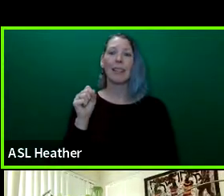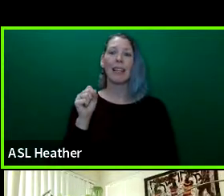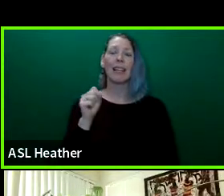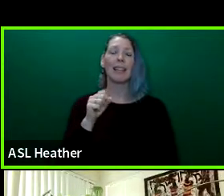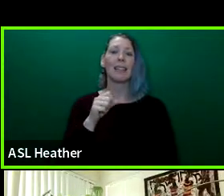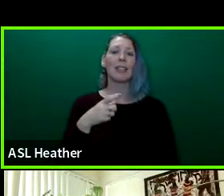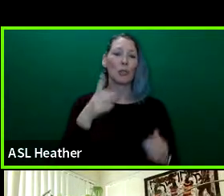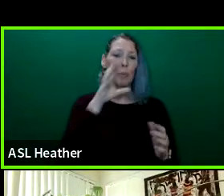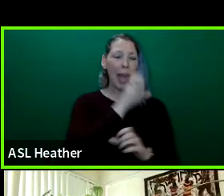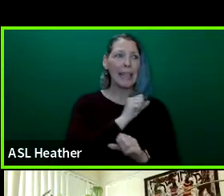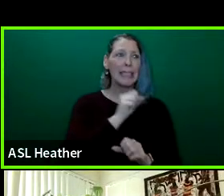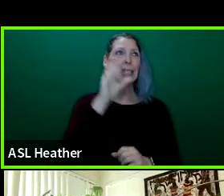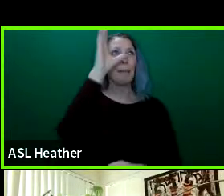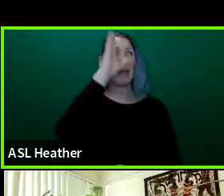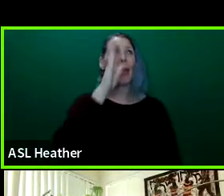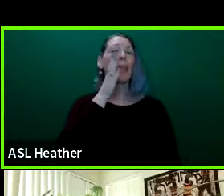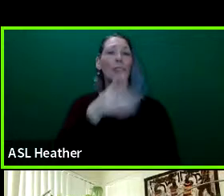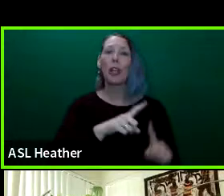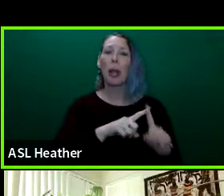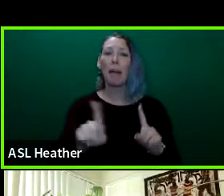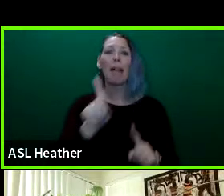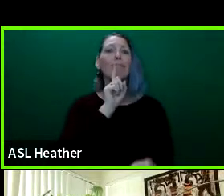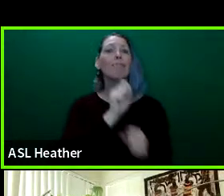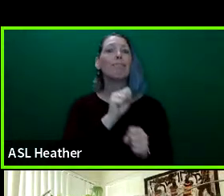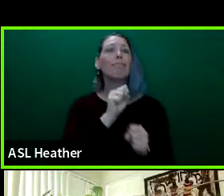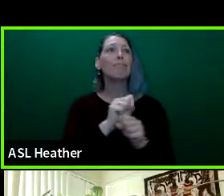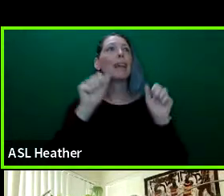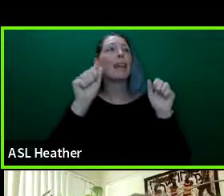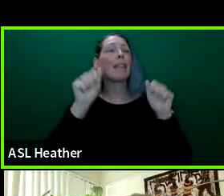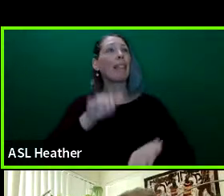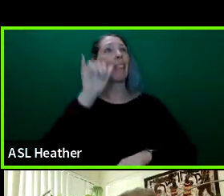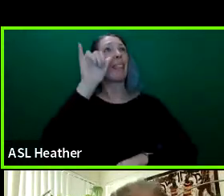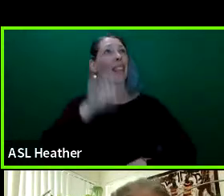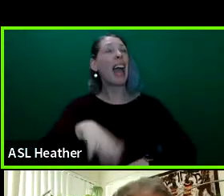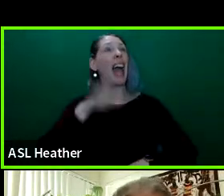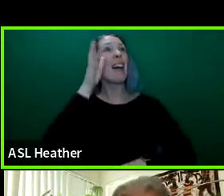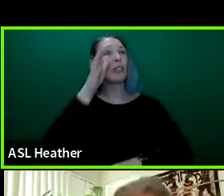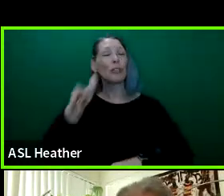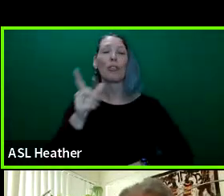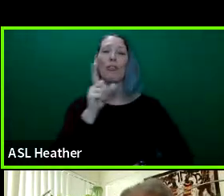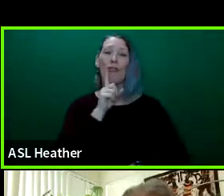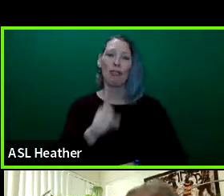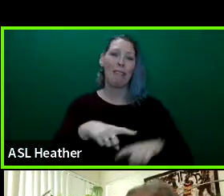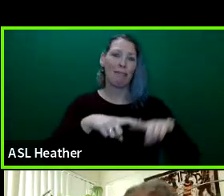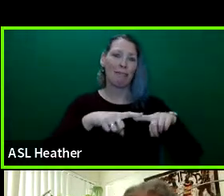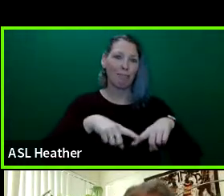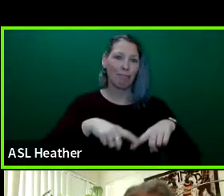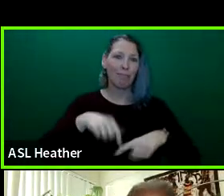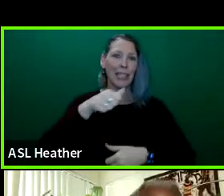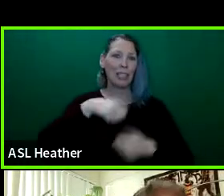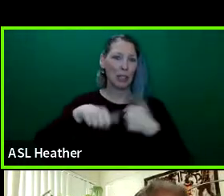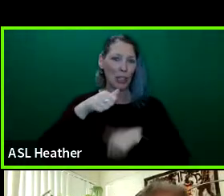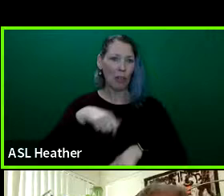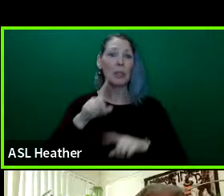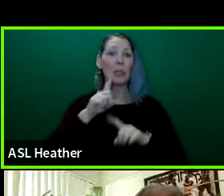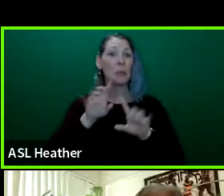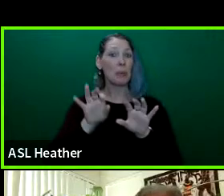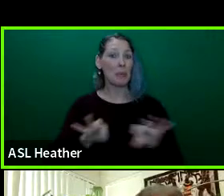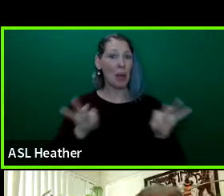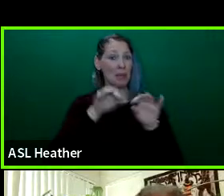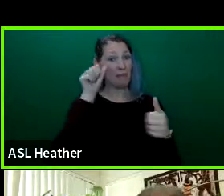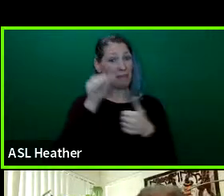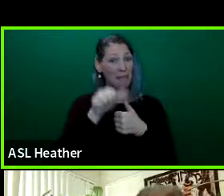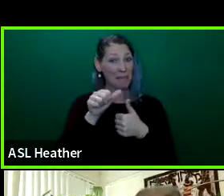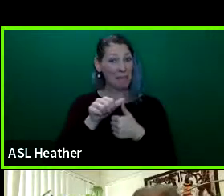to estimate the future, but it's not an absolute prediction of the future. They're all relative to each other. And I think it's important that we keep that in mind,